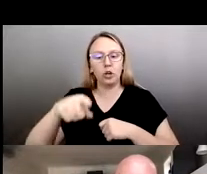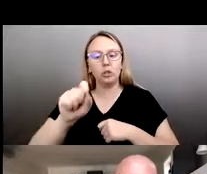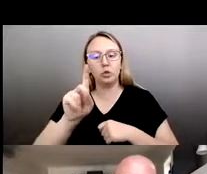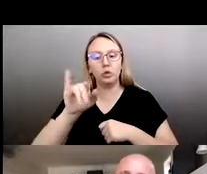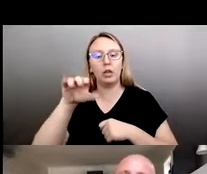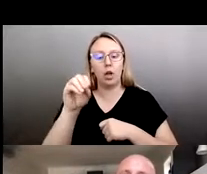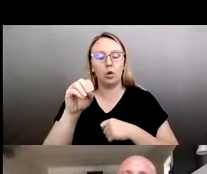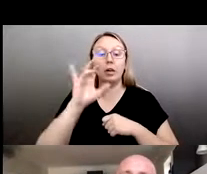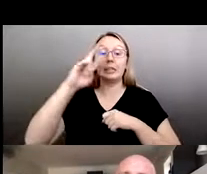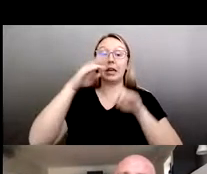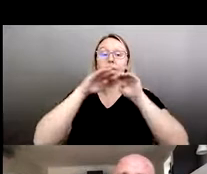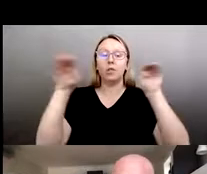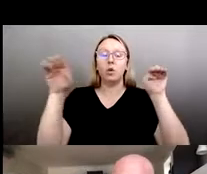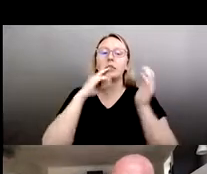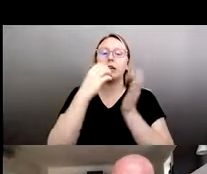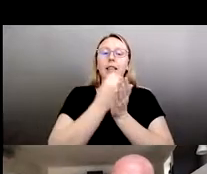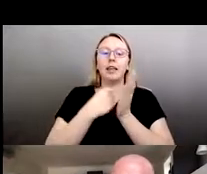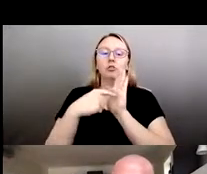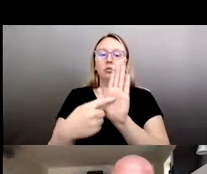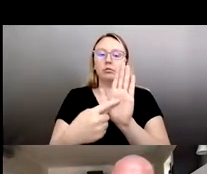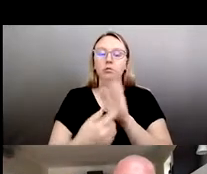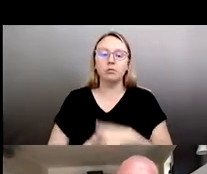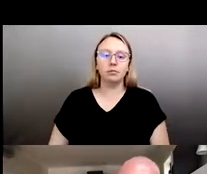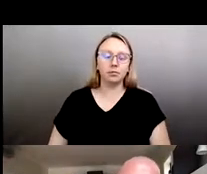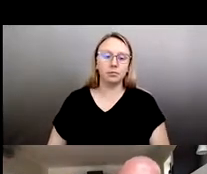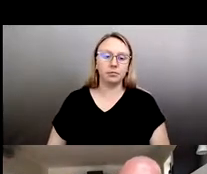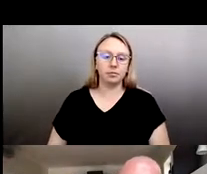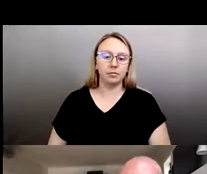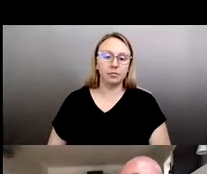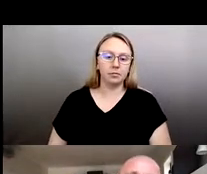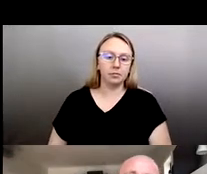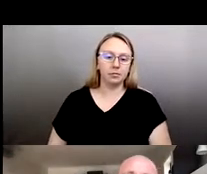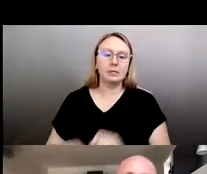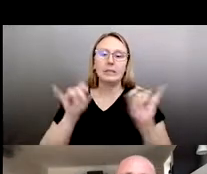the collection that we have intact as he installed it.